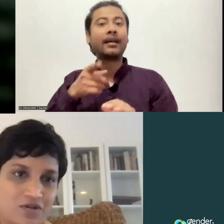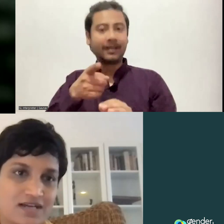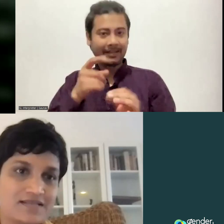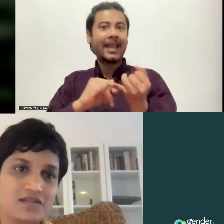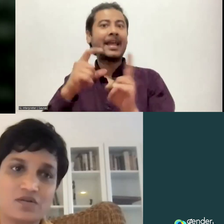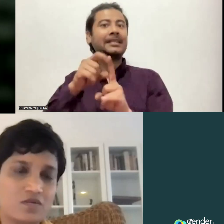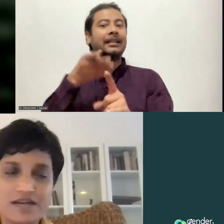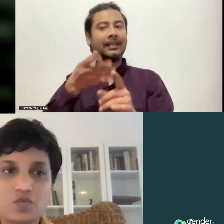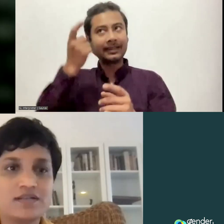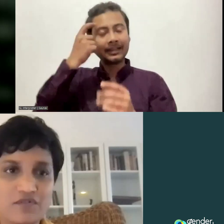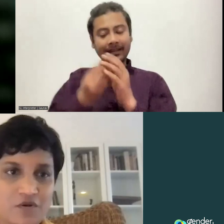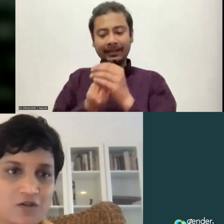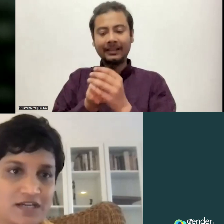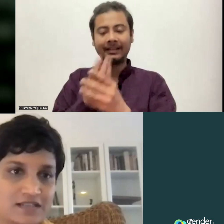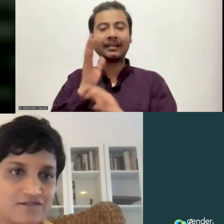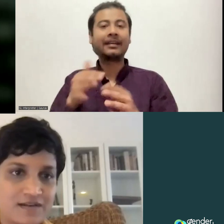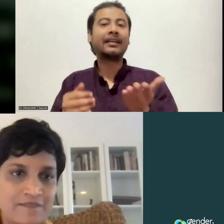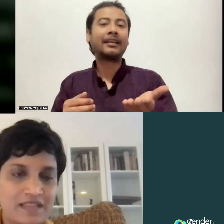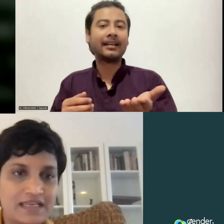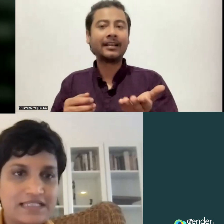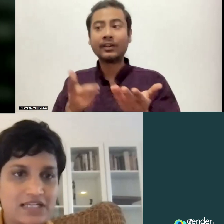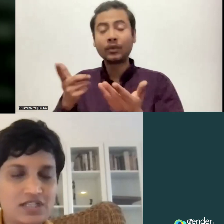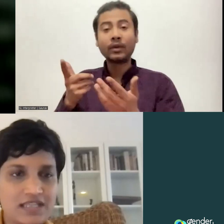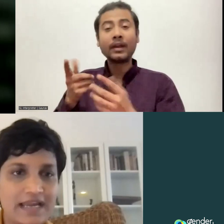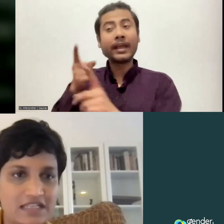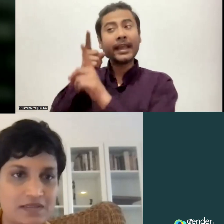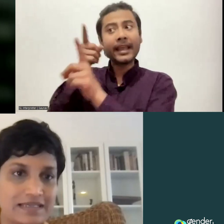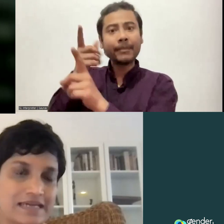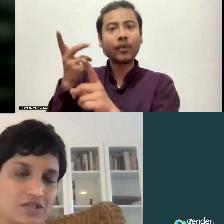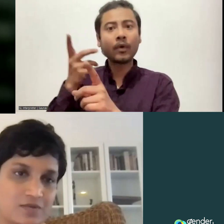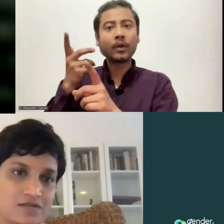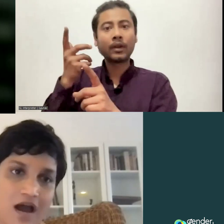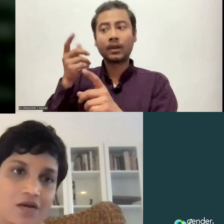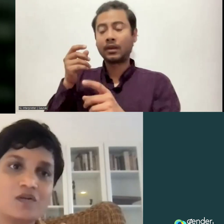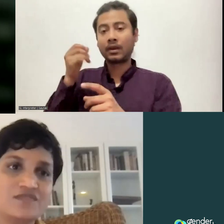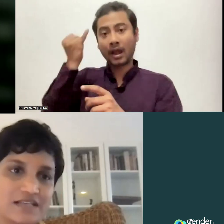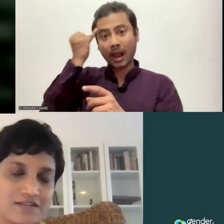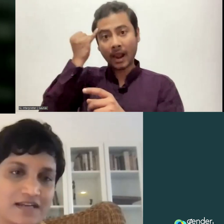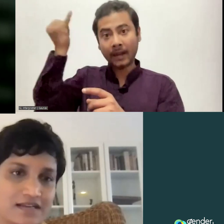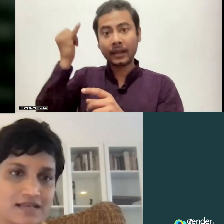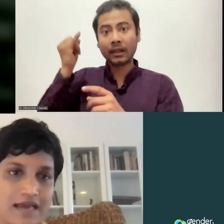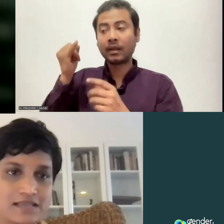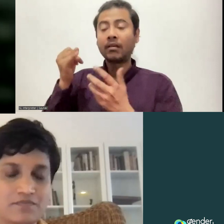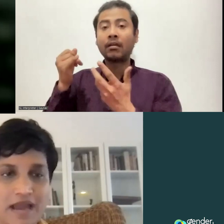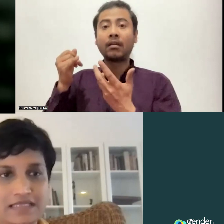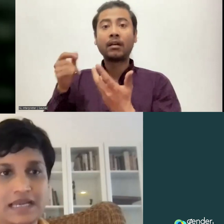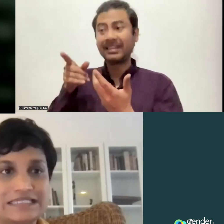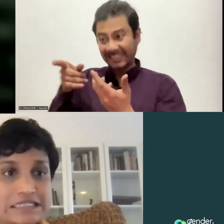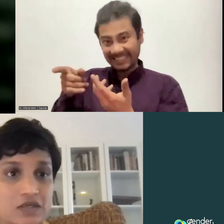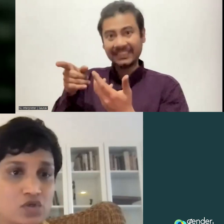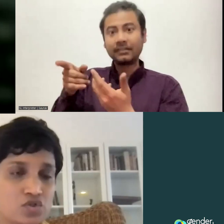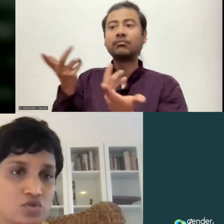implementing projects, no matter what type of projects, if the intention and the ideas where the intangibles are all of these, right, has